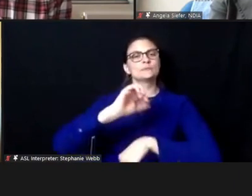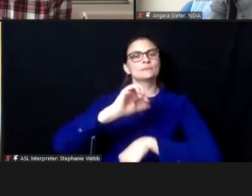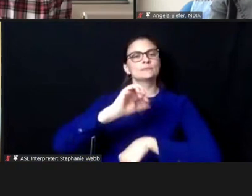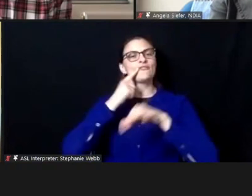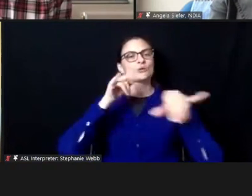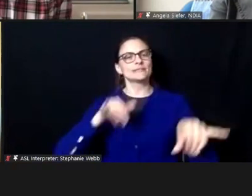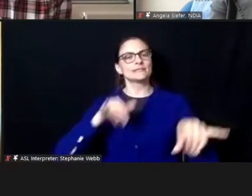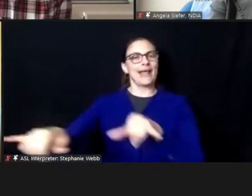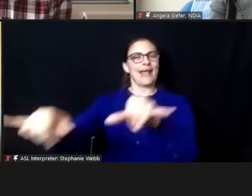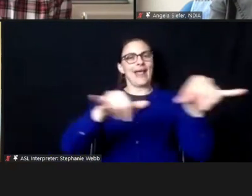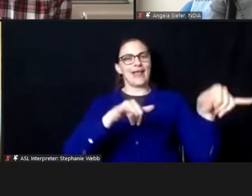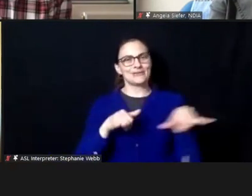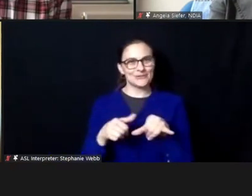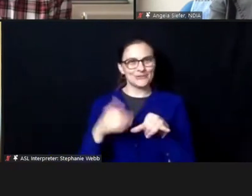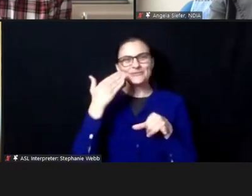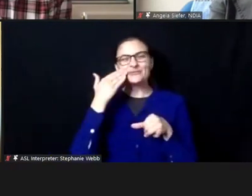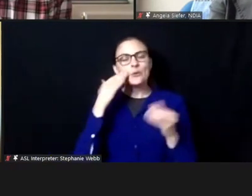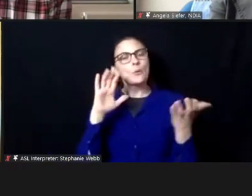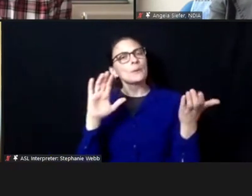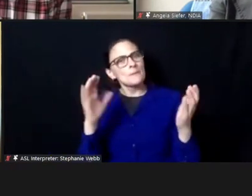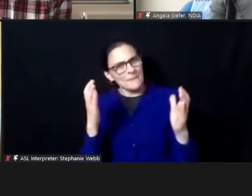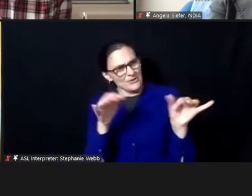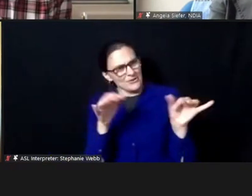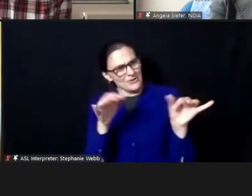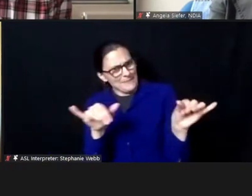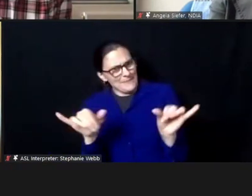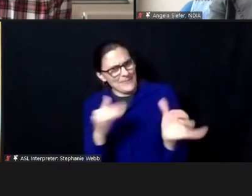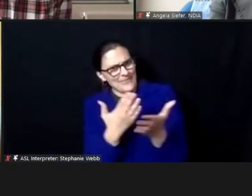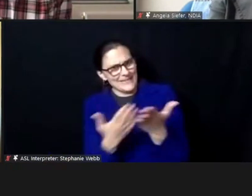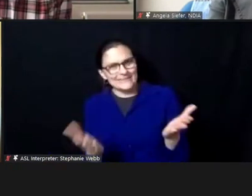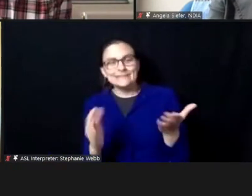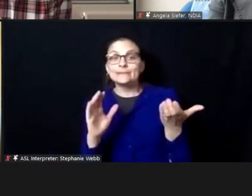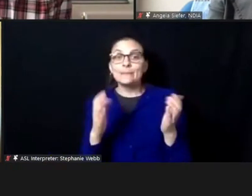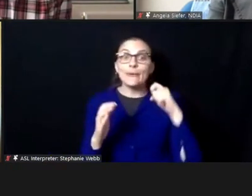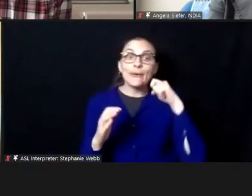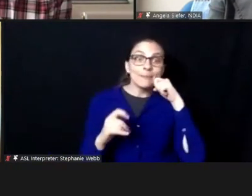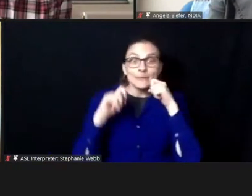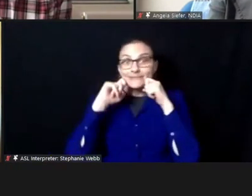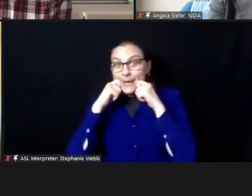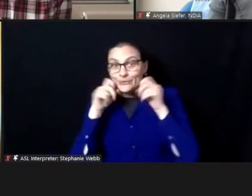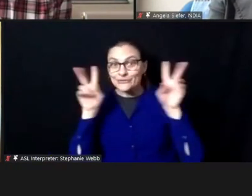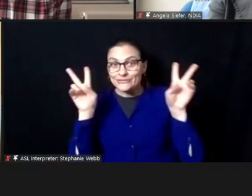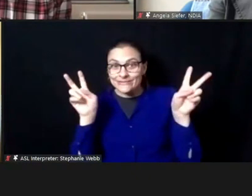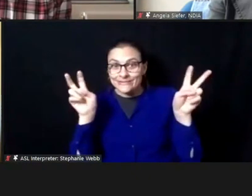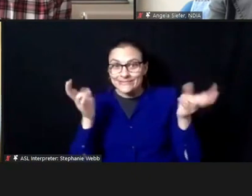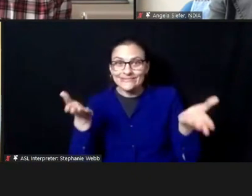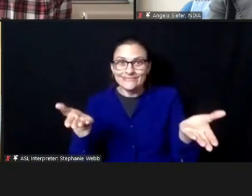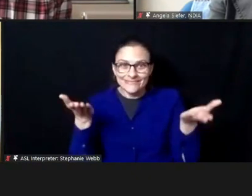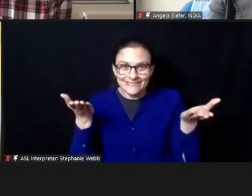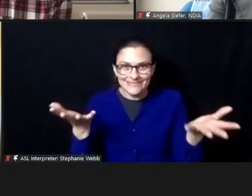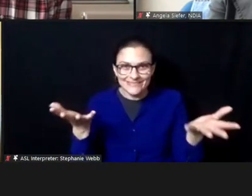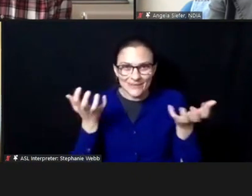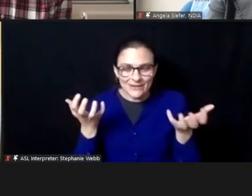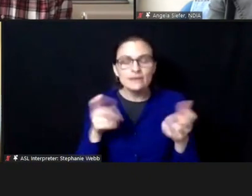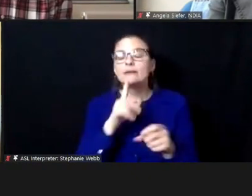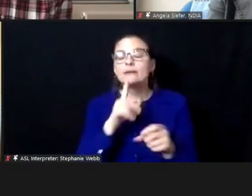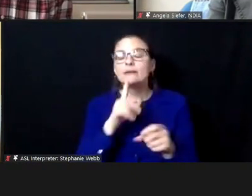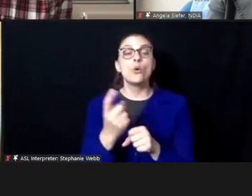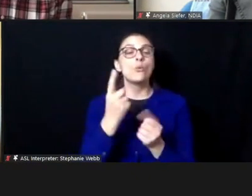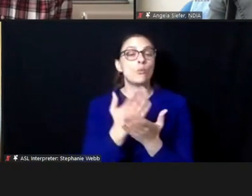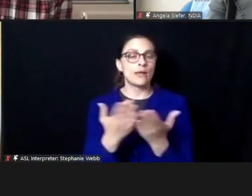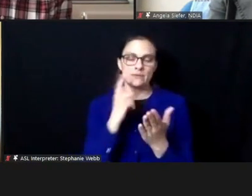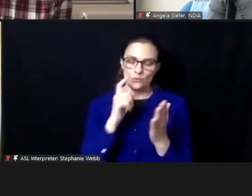sort of apples to apples comparisons. And one area where that's consistently showing up is in relationship